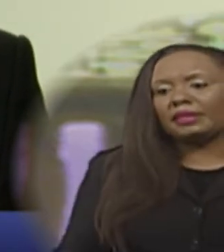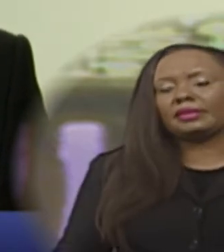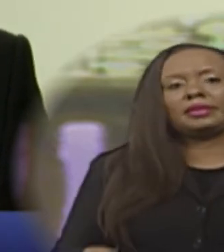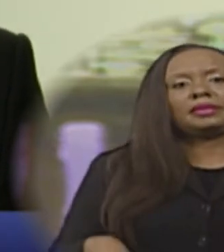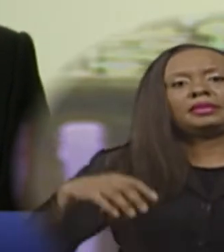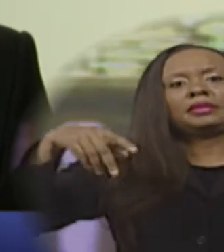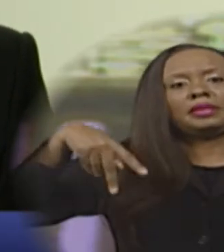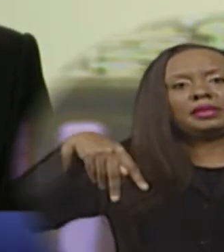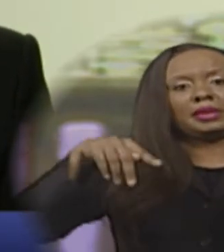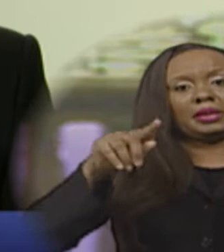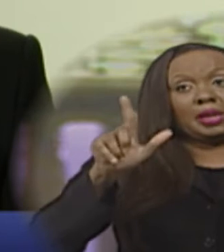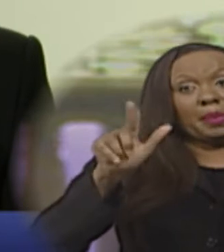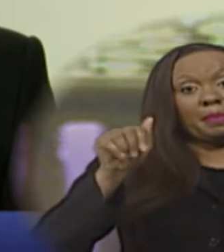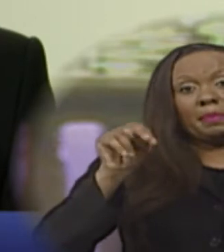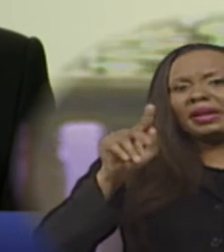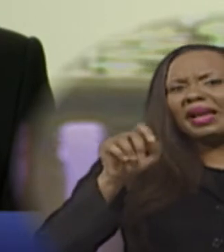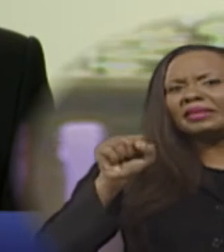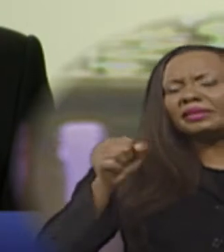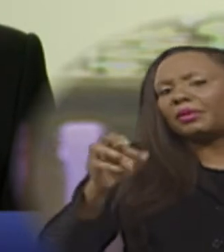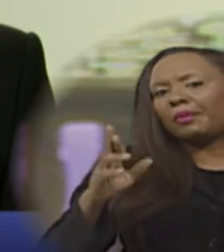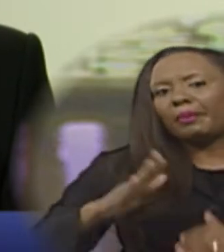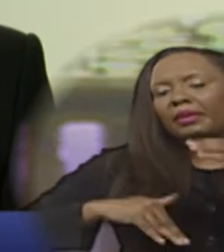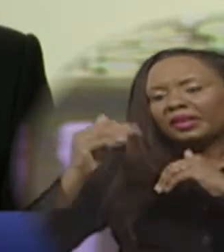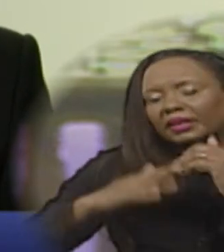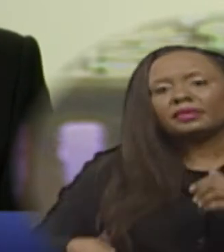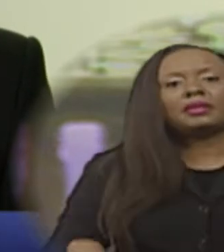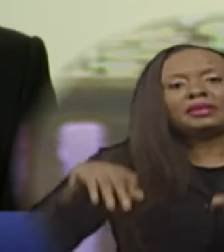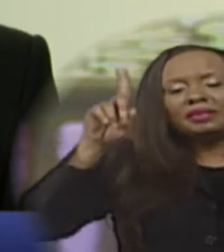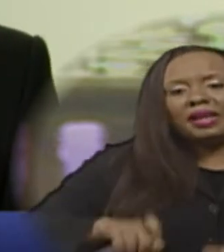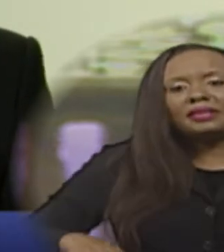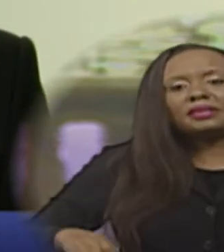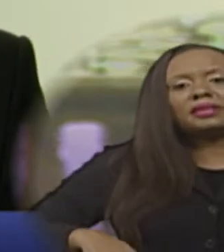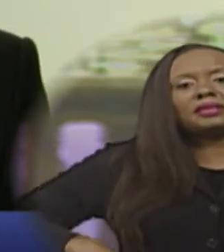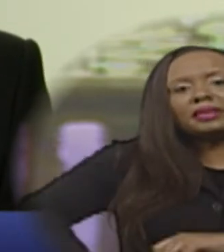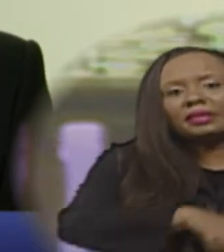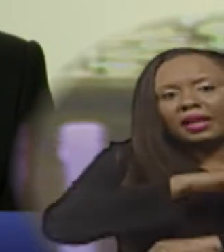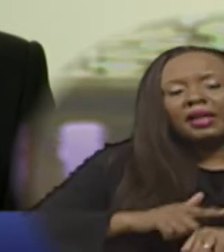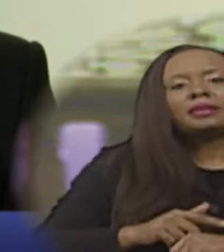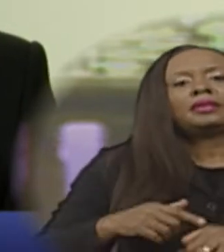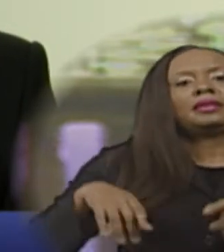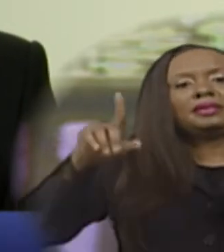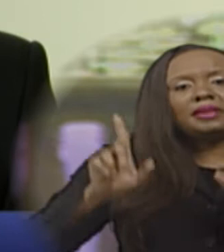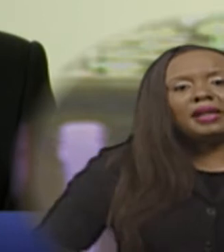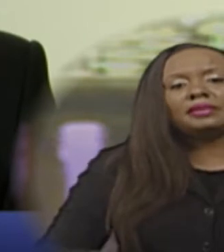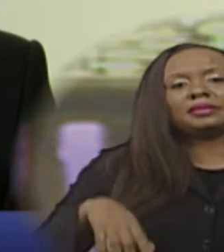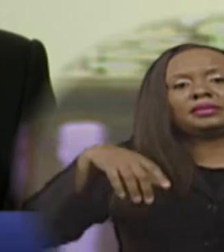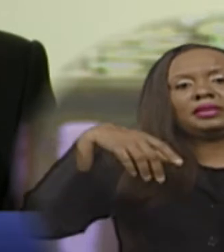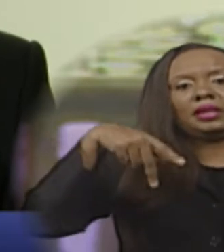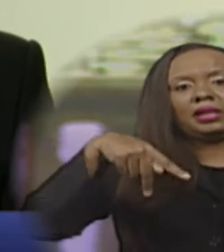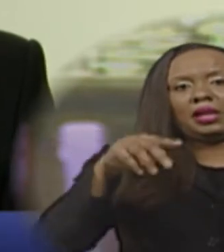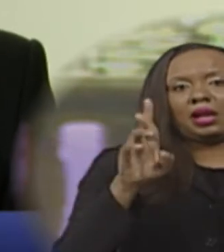point of entry, and then you can test on property. Doing a test on property is not by